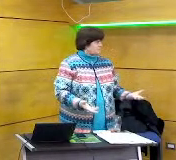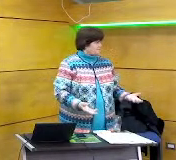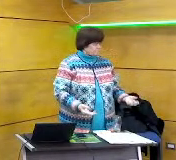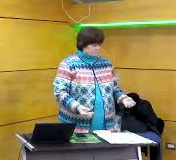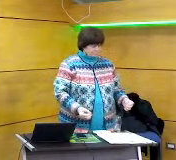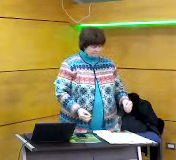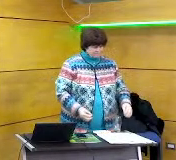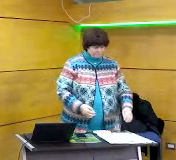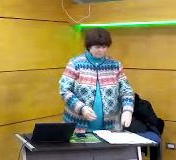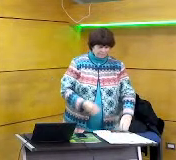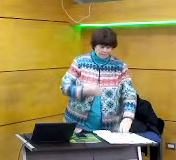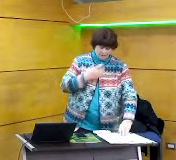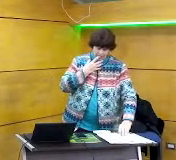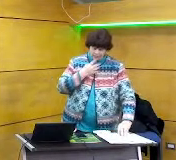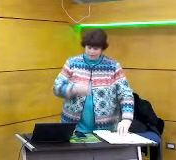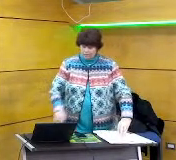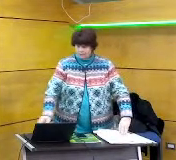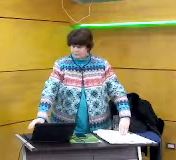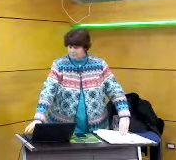selected.